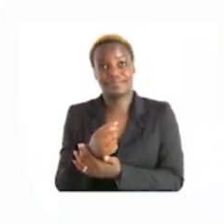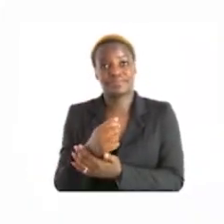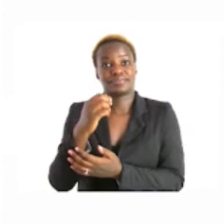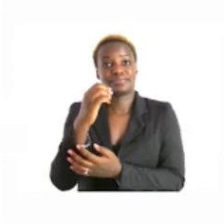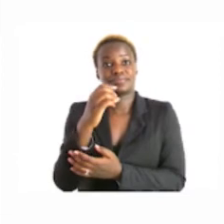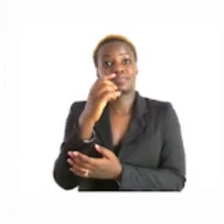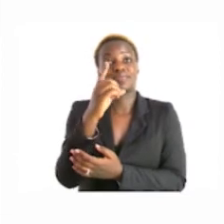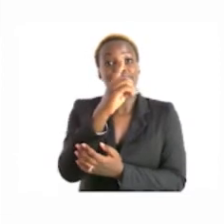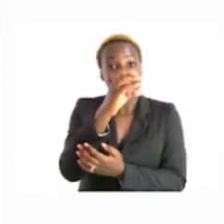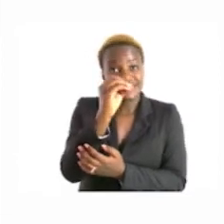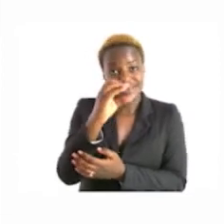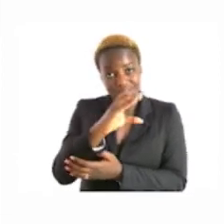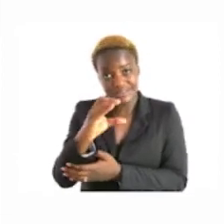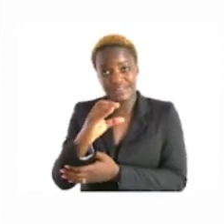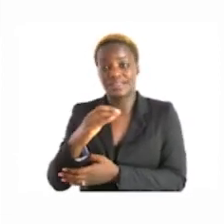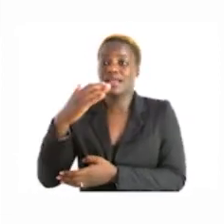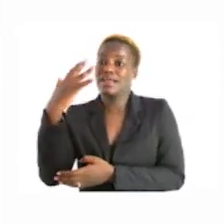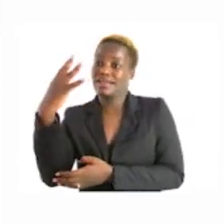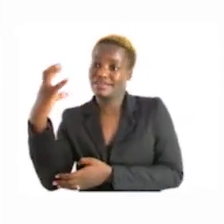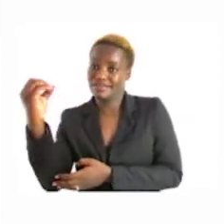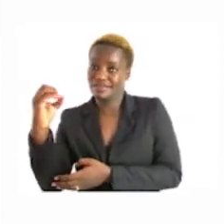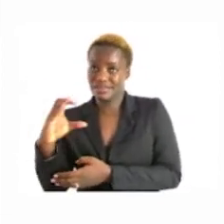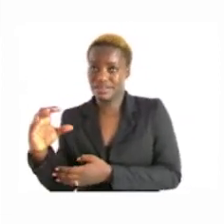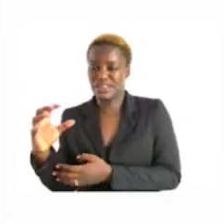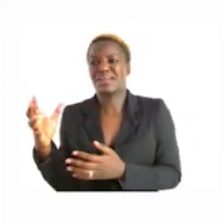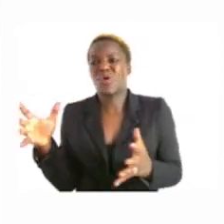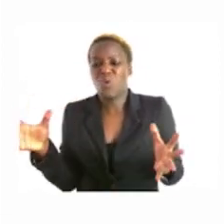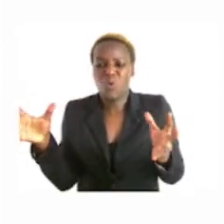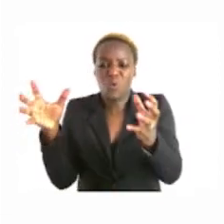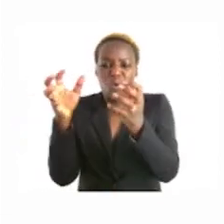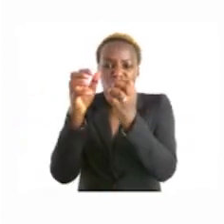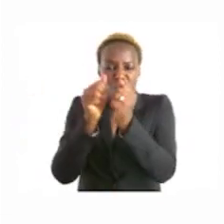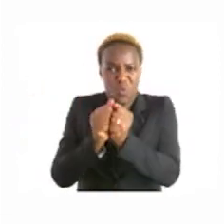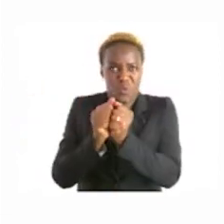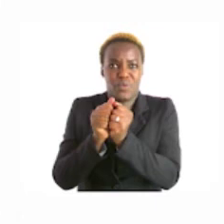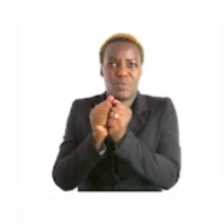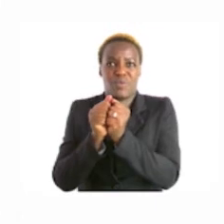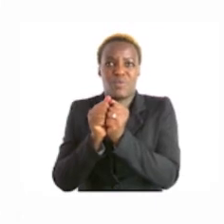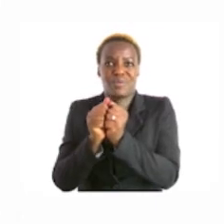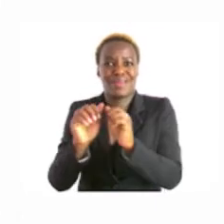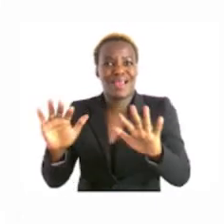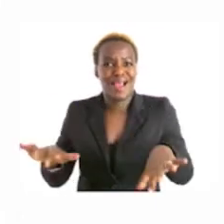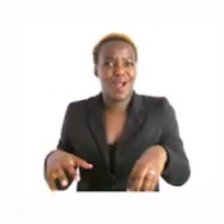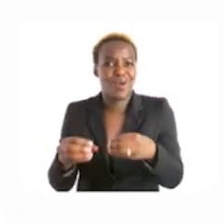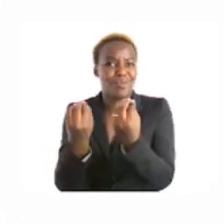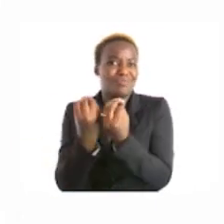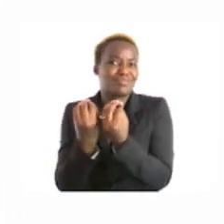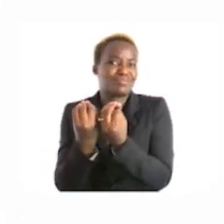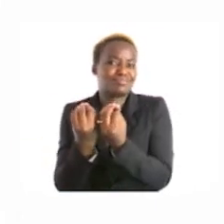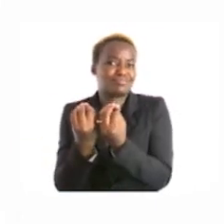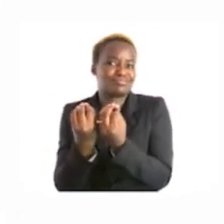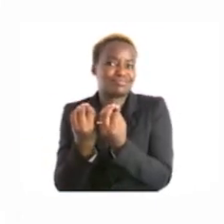10 cent and a 50 cent. So if we have to put all these 3 coins together, how much money do